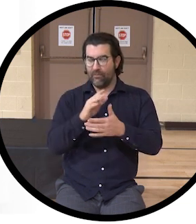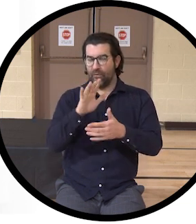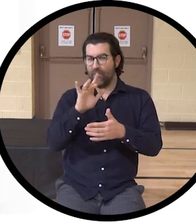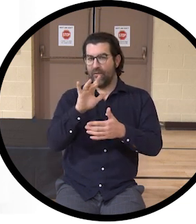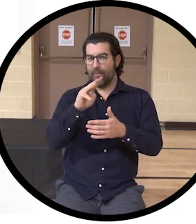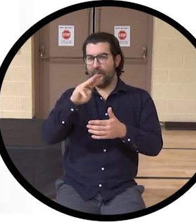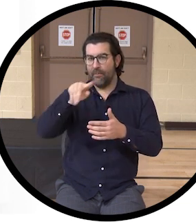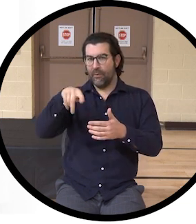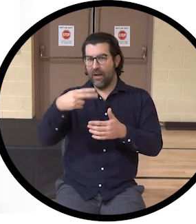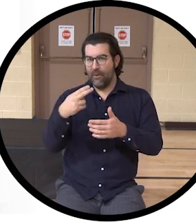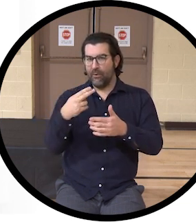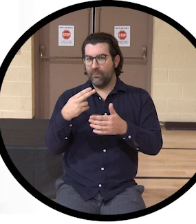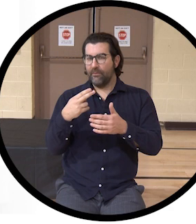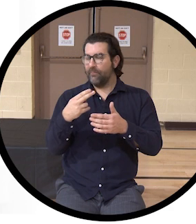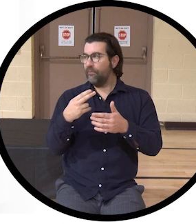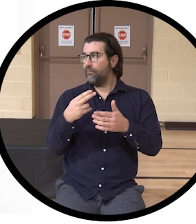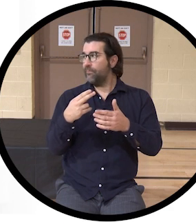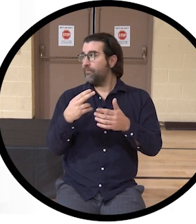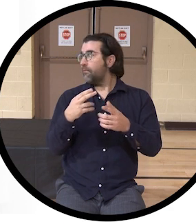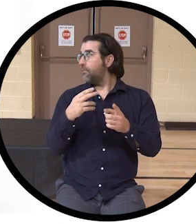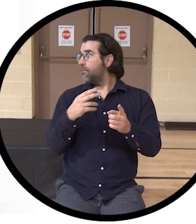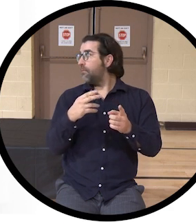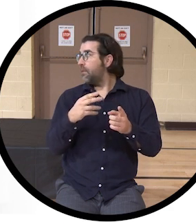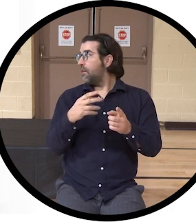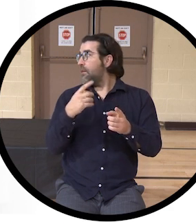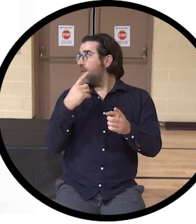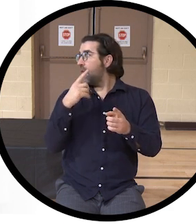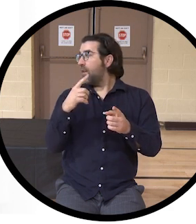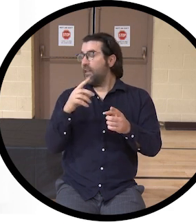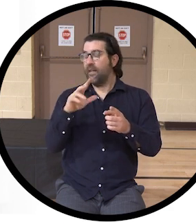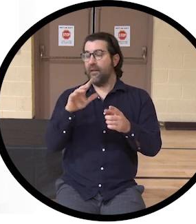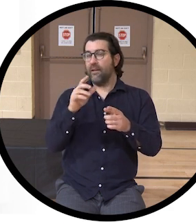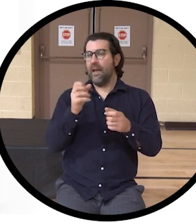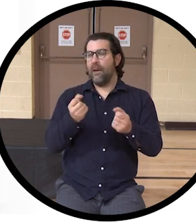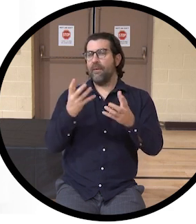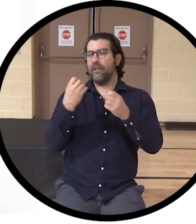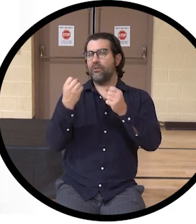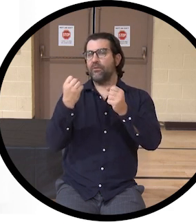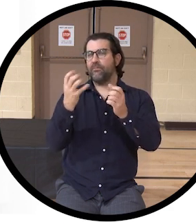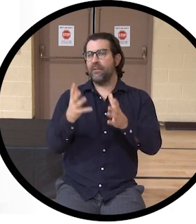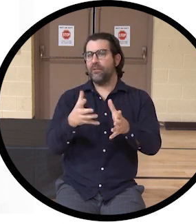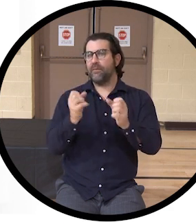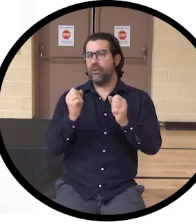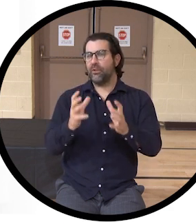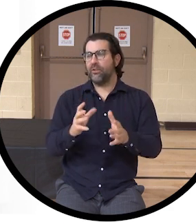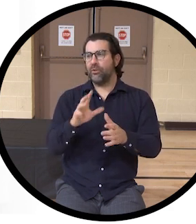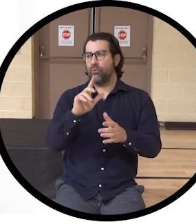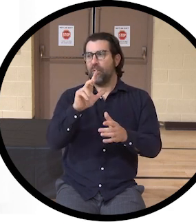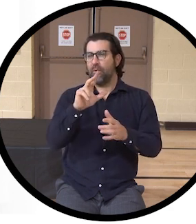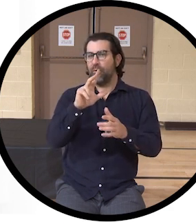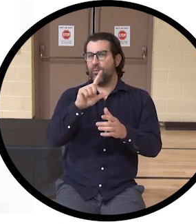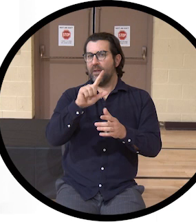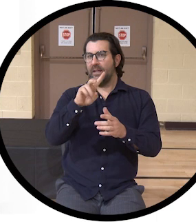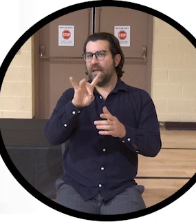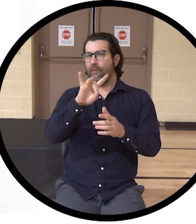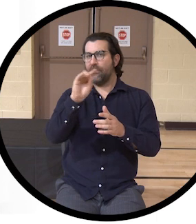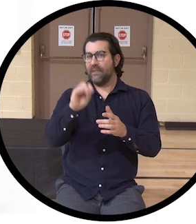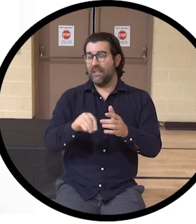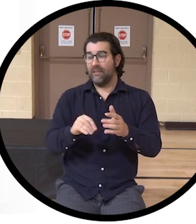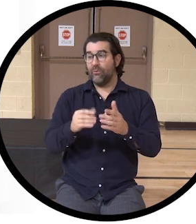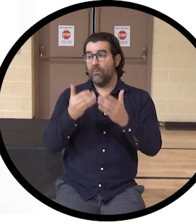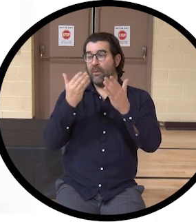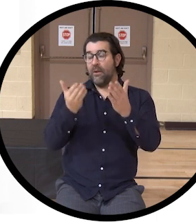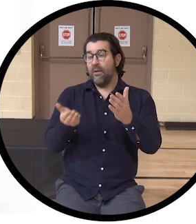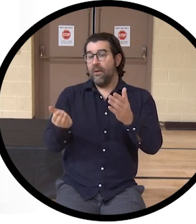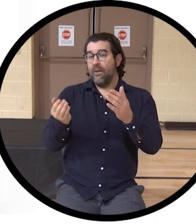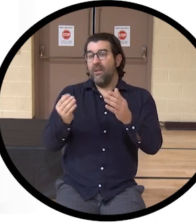hour at the speed limit, and 28% speeding. We are proposing further traffic calming along there that we'll